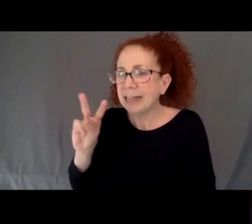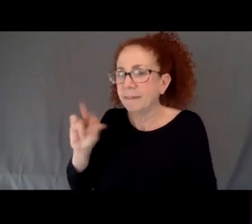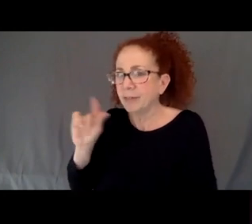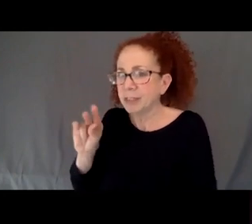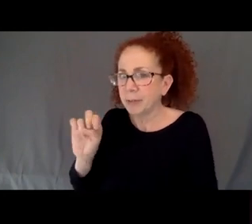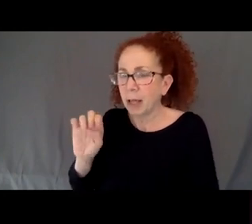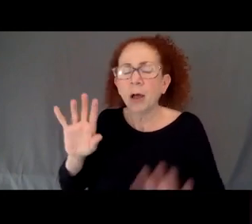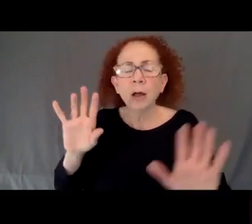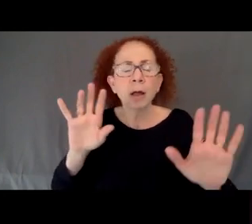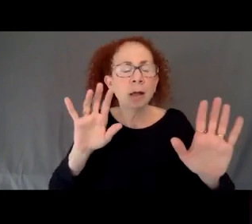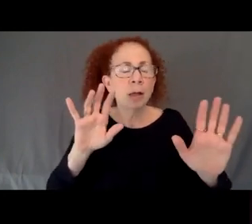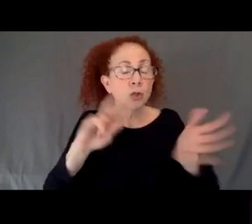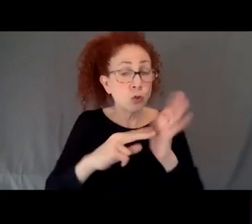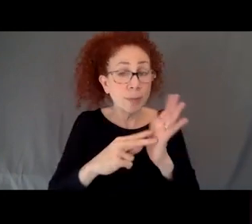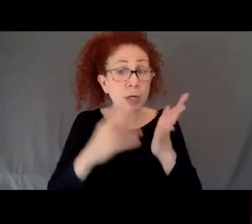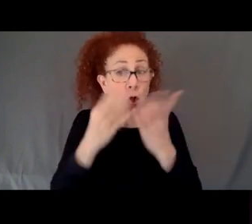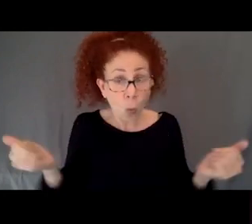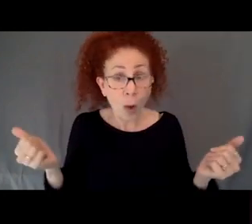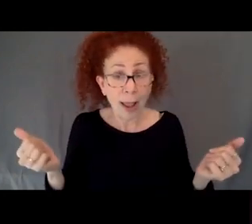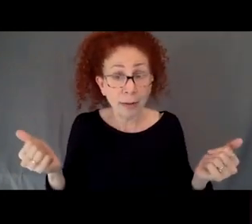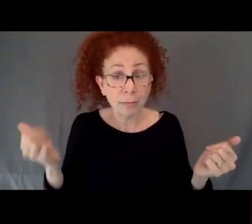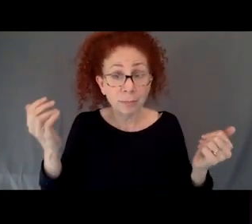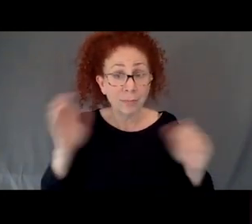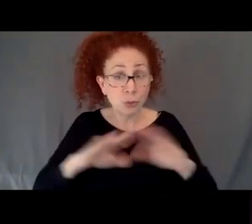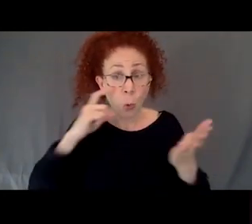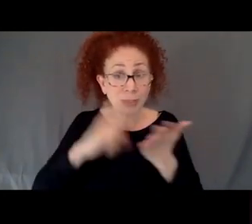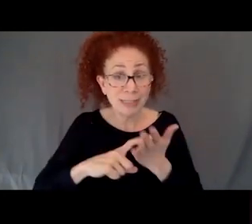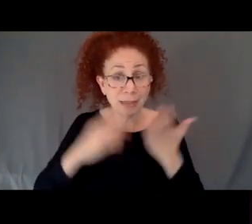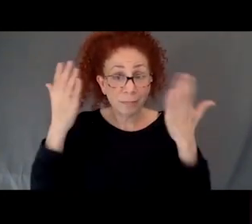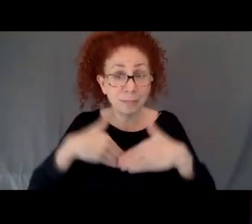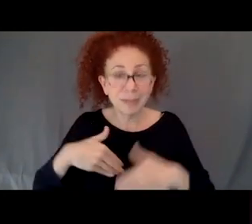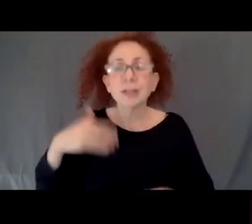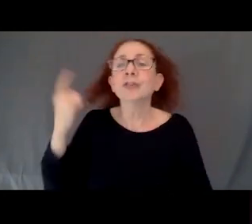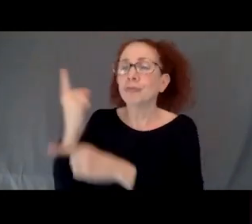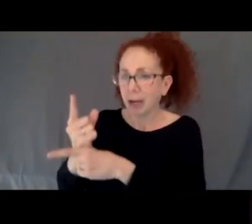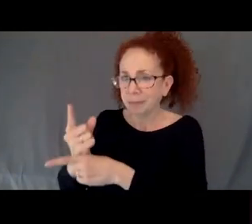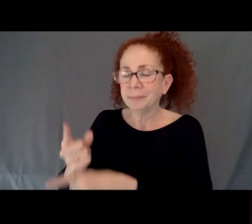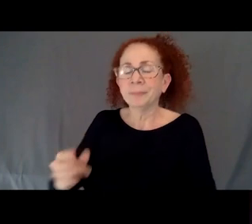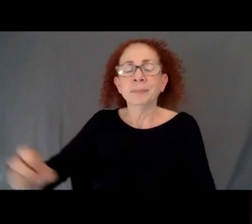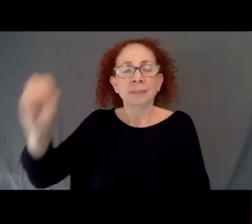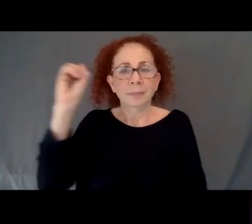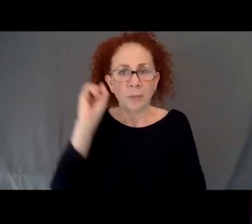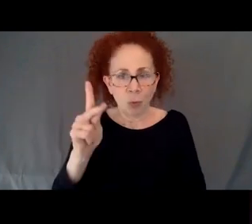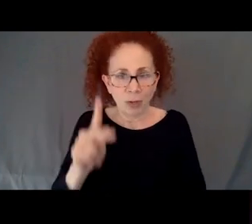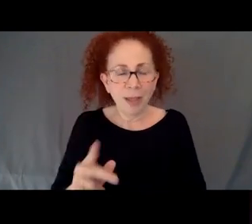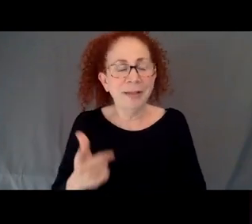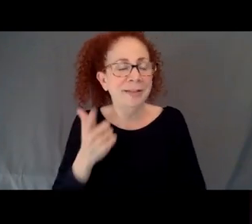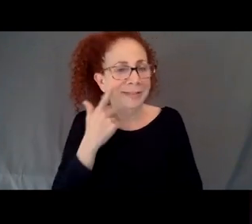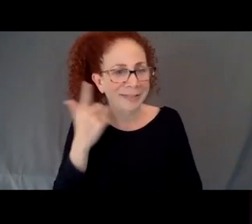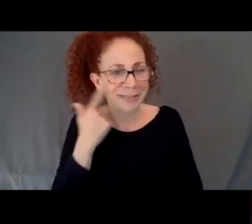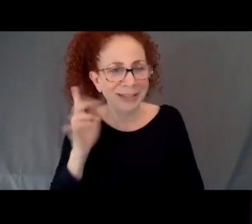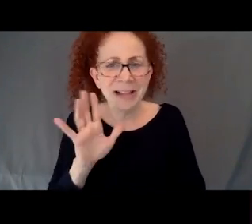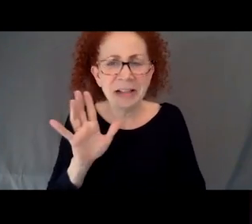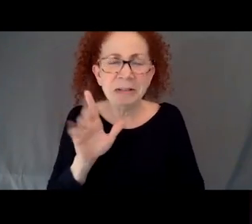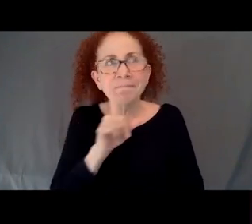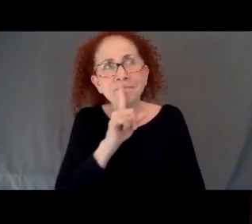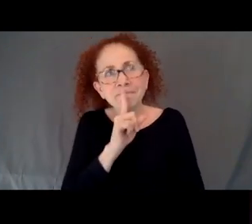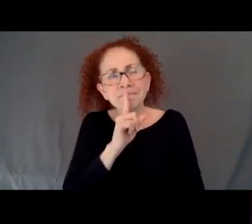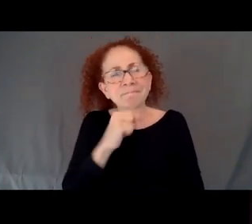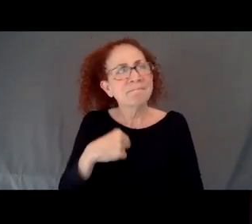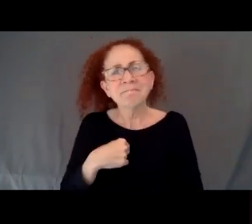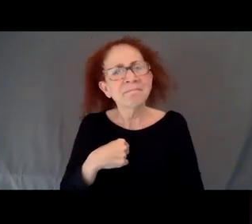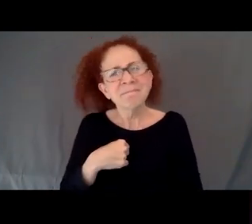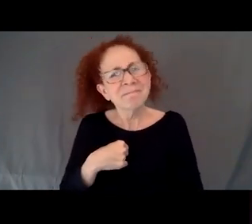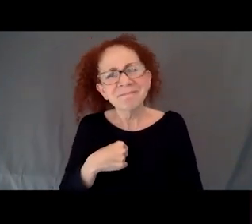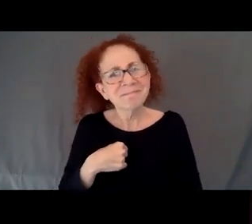wasn't sure if we were invisible. Okay, we're making it go away. That's what we're saying. Yeah, yeah. You know, I don't know. I don't know